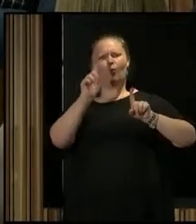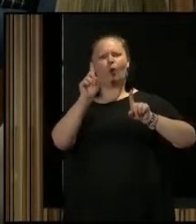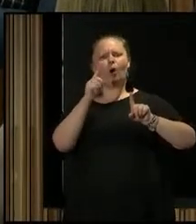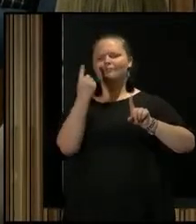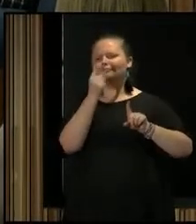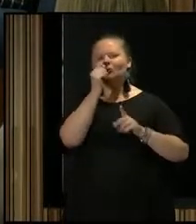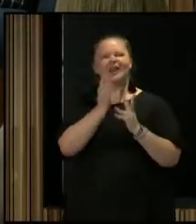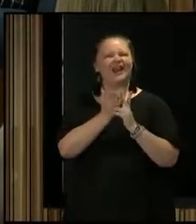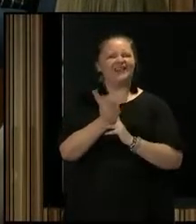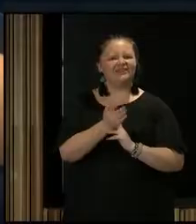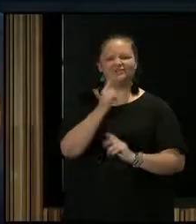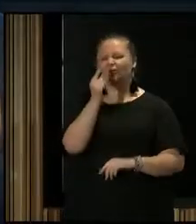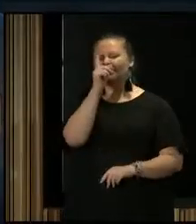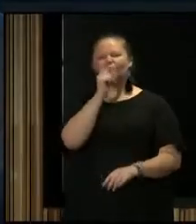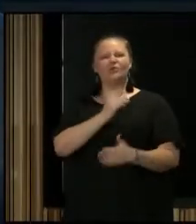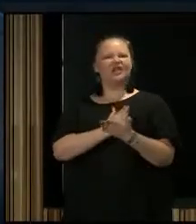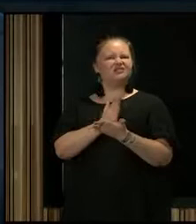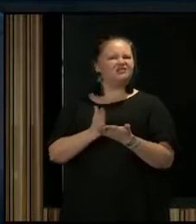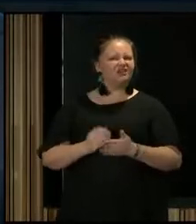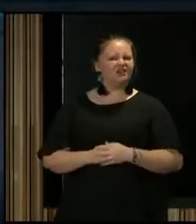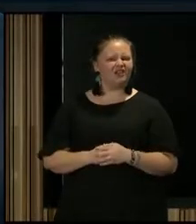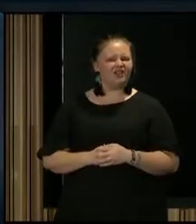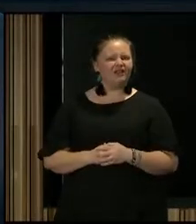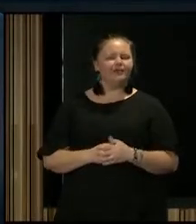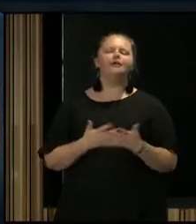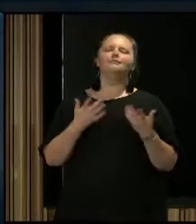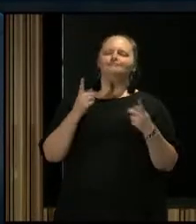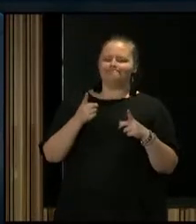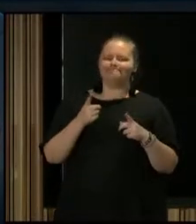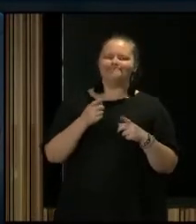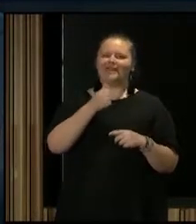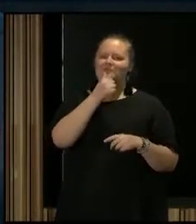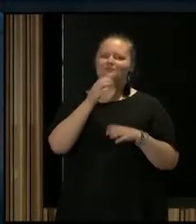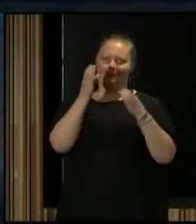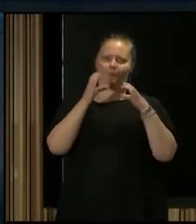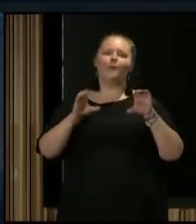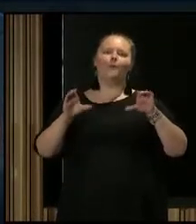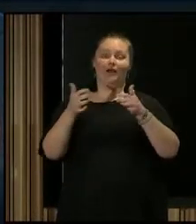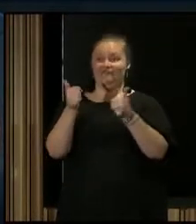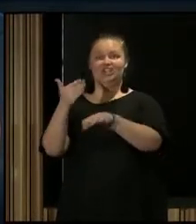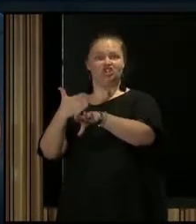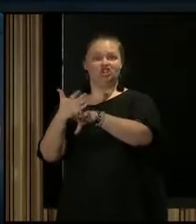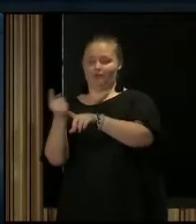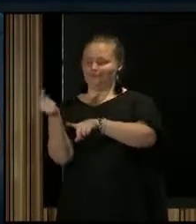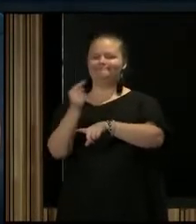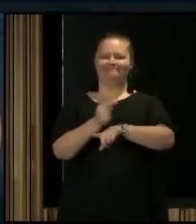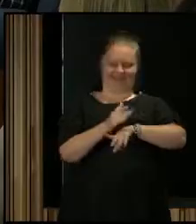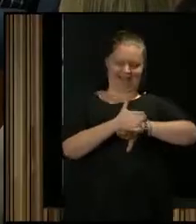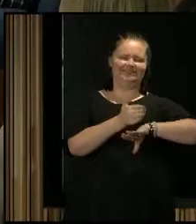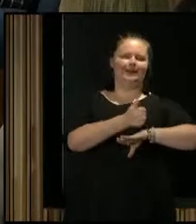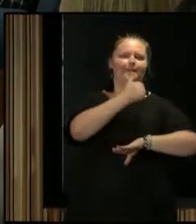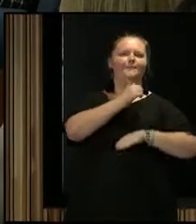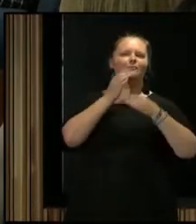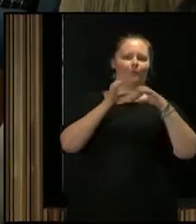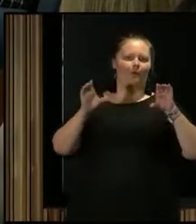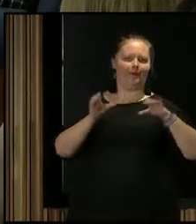it and who can share it. And pub choir started a couple of months after I came back from that job. When